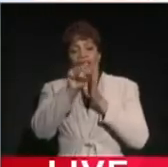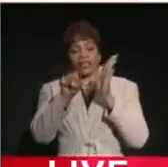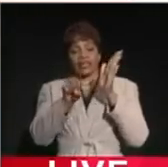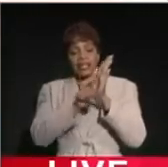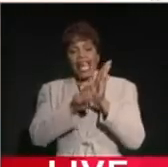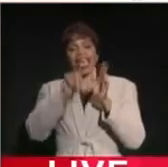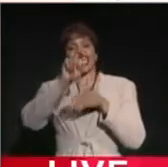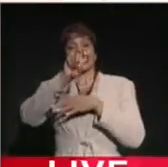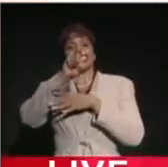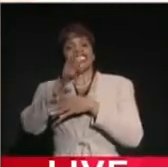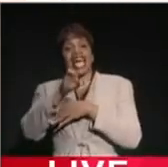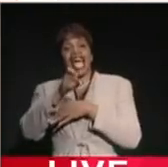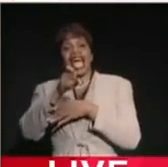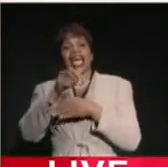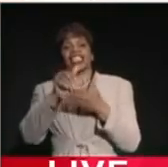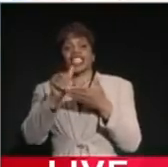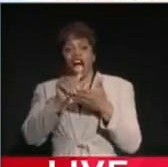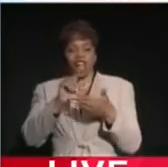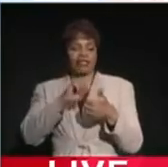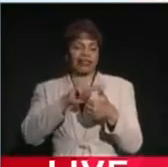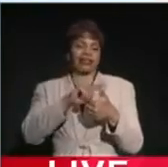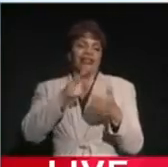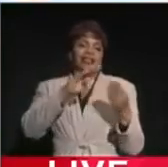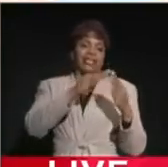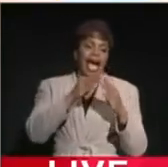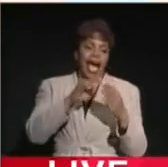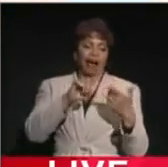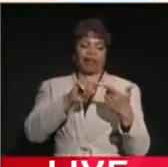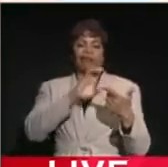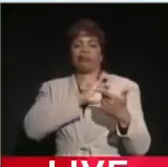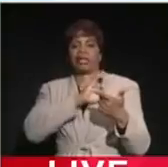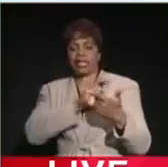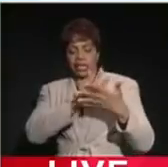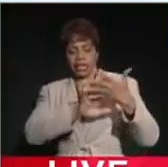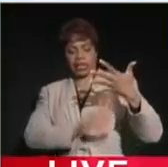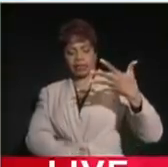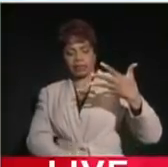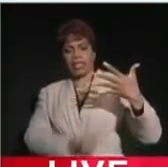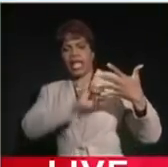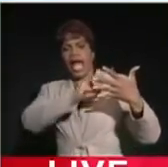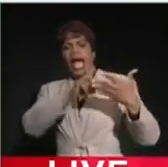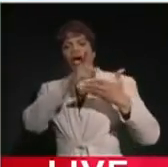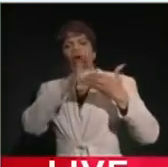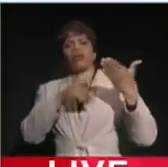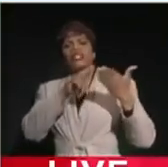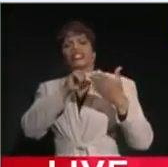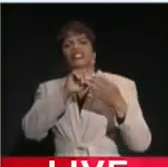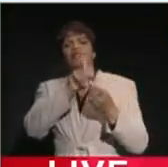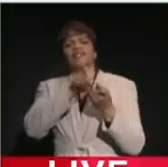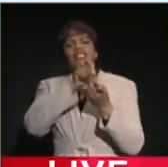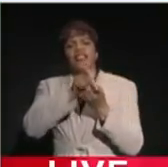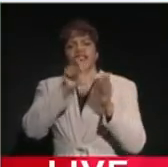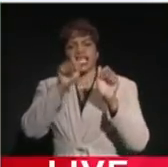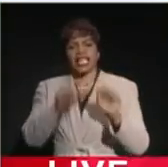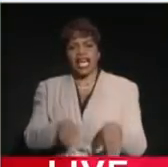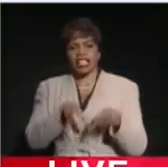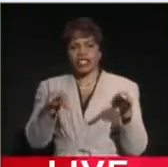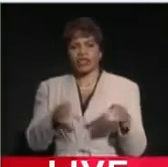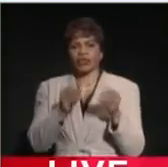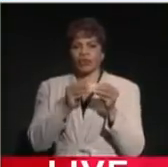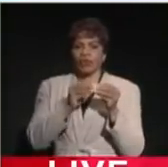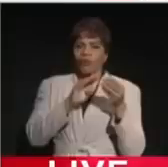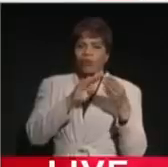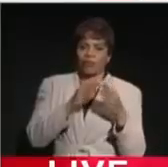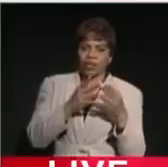to these towns for police and other services, what specifically can you do to convince more communities to merge or share? We'll start with Mr. Murphy.